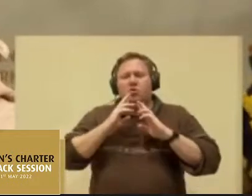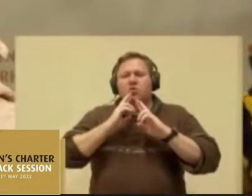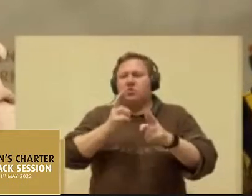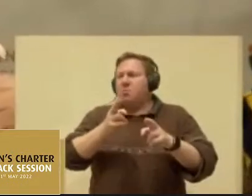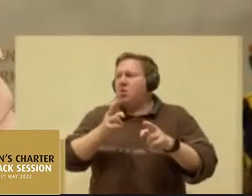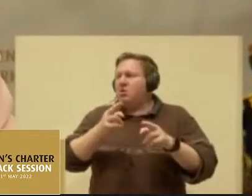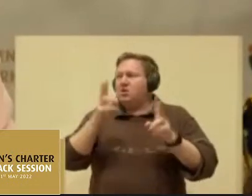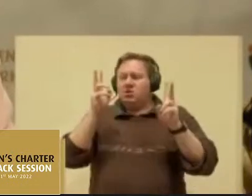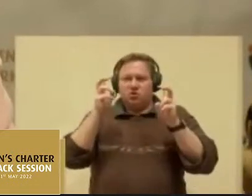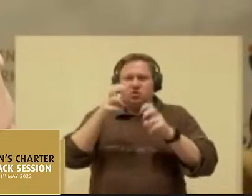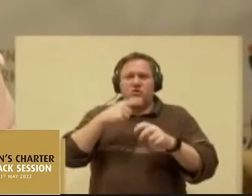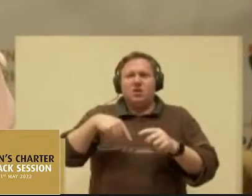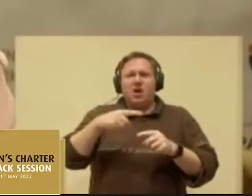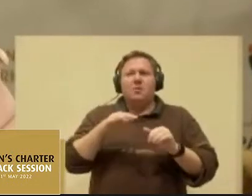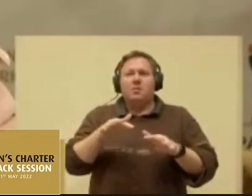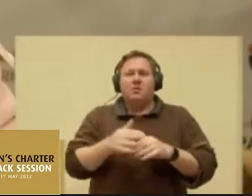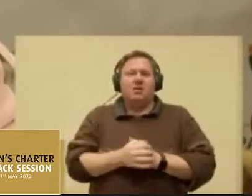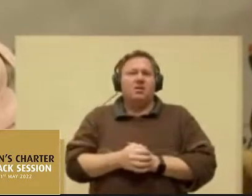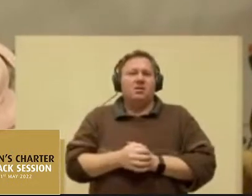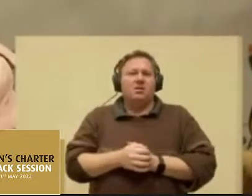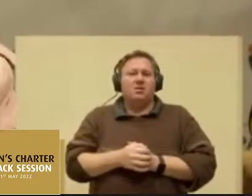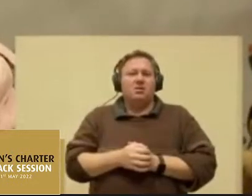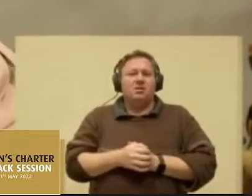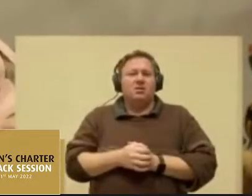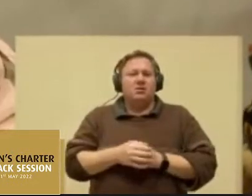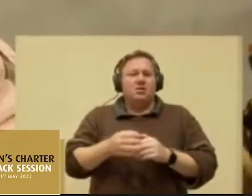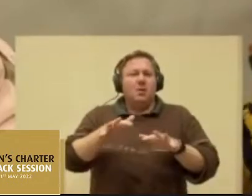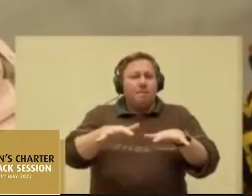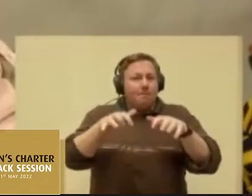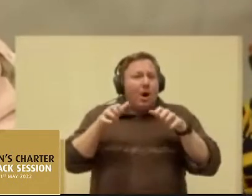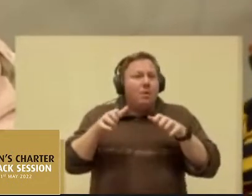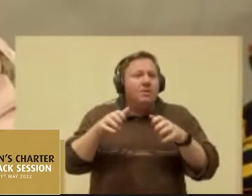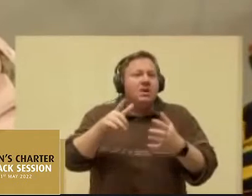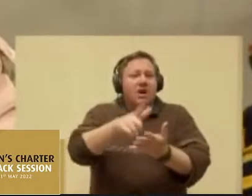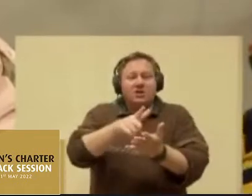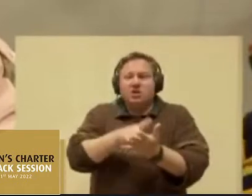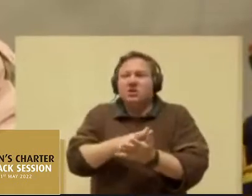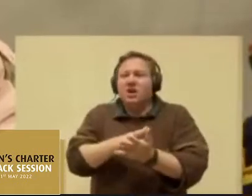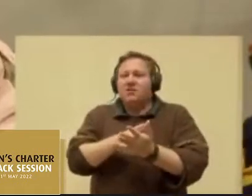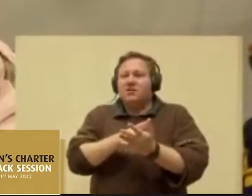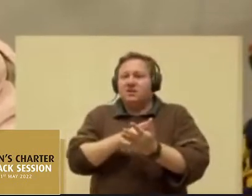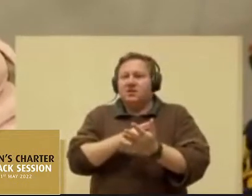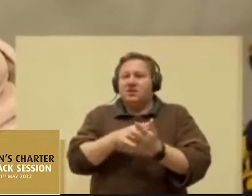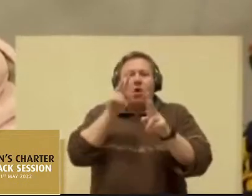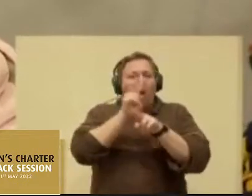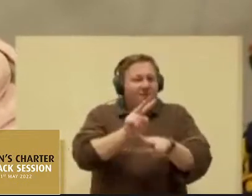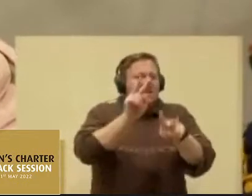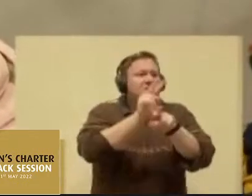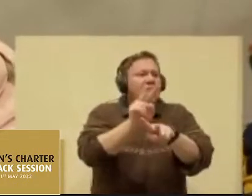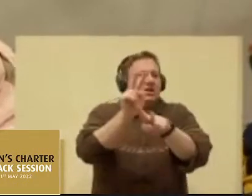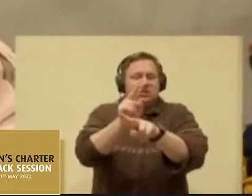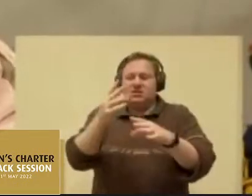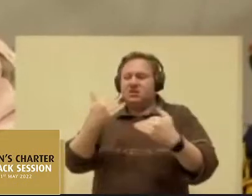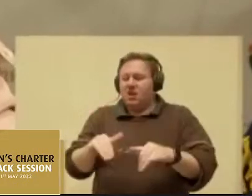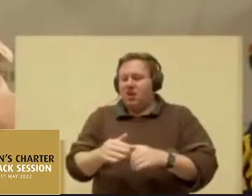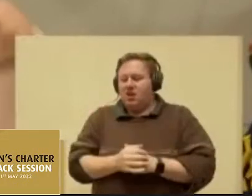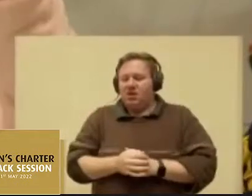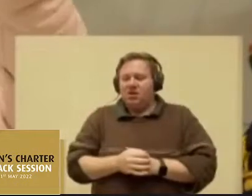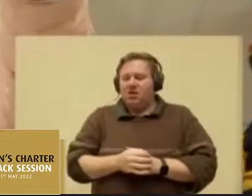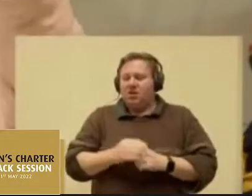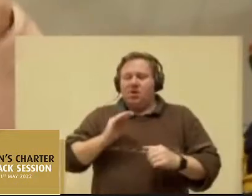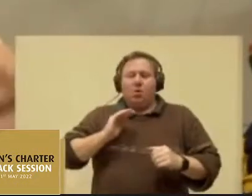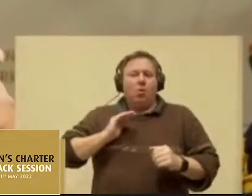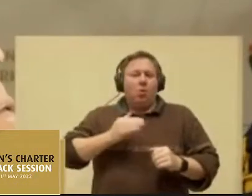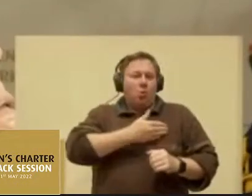parliament as the legislature we will continue doing oversight on behalf of the women's charter we will